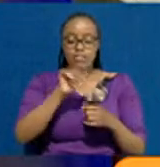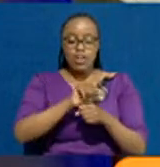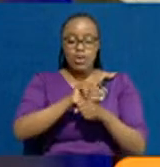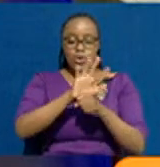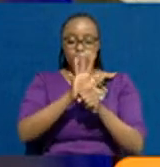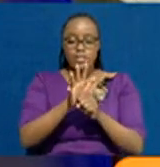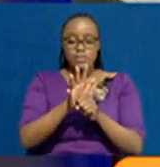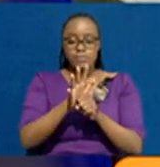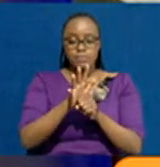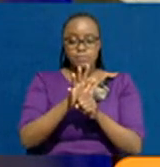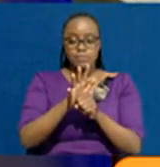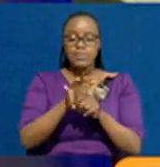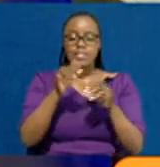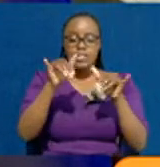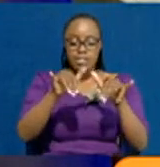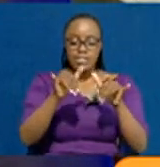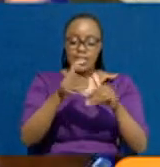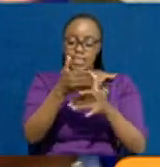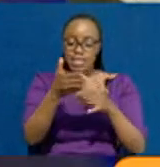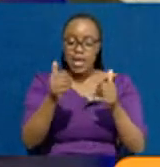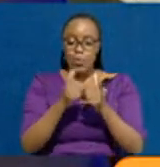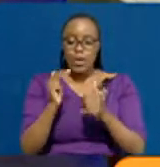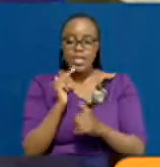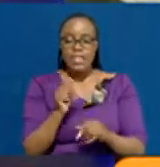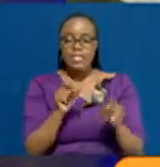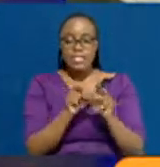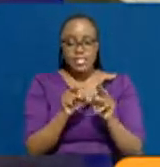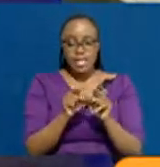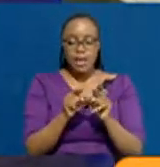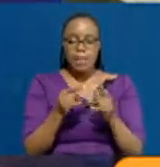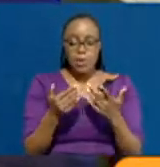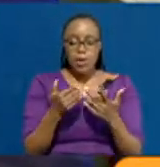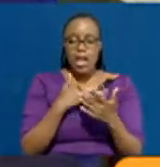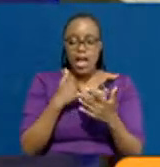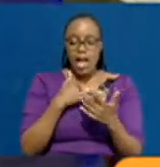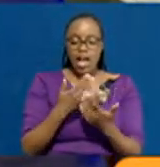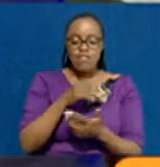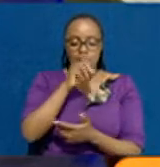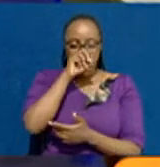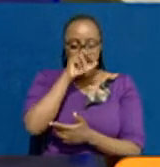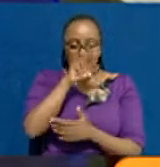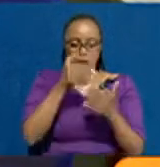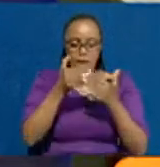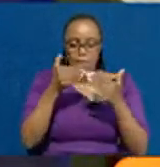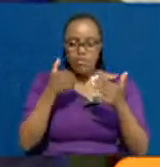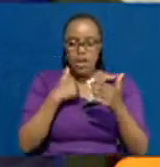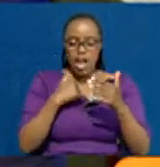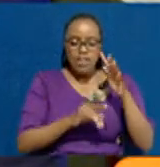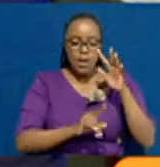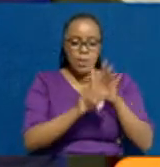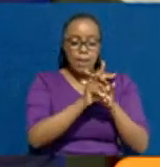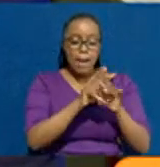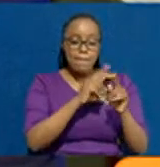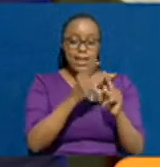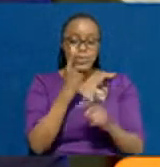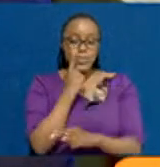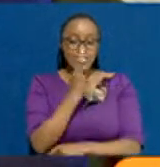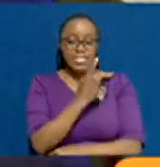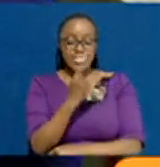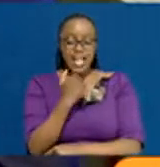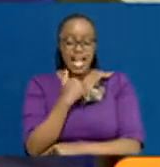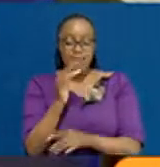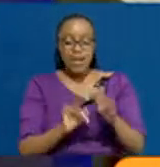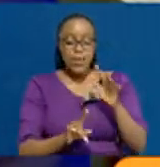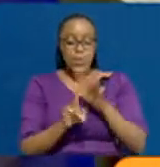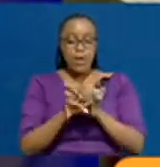COVID-19 is still here with us, just like, of course, there were Ebola outbreaks before, but then now you see the resurgence,